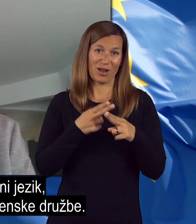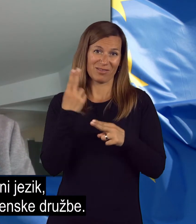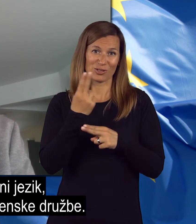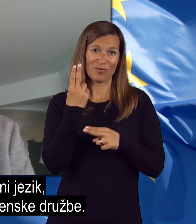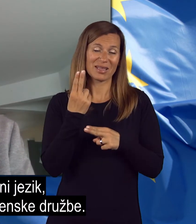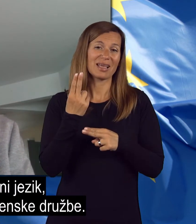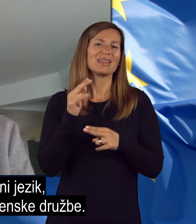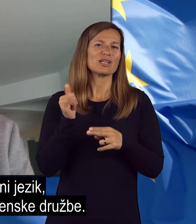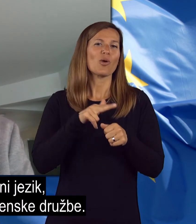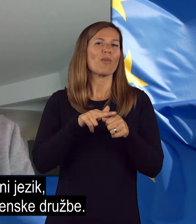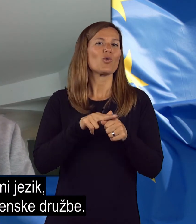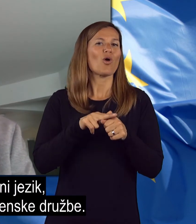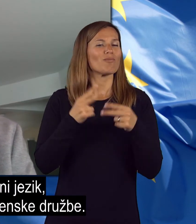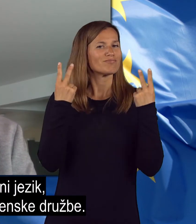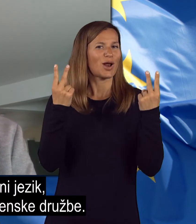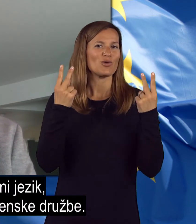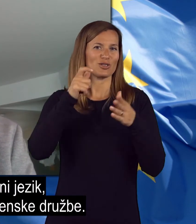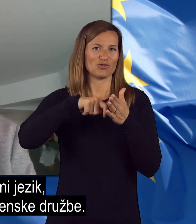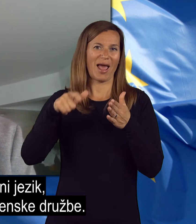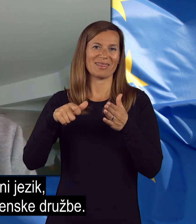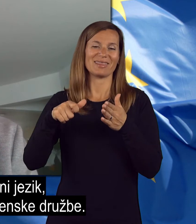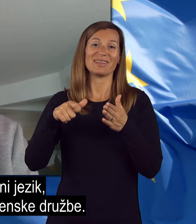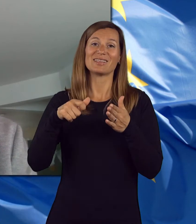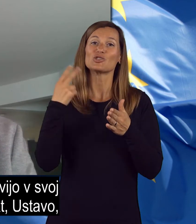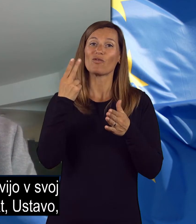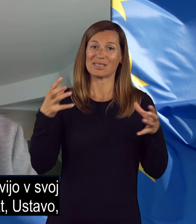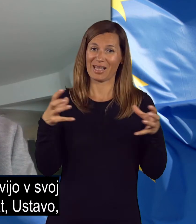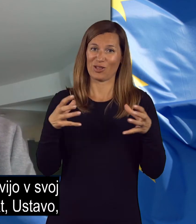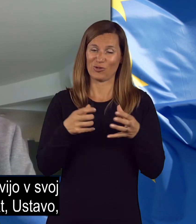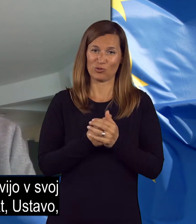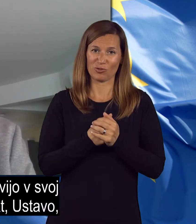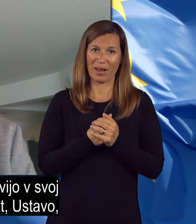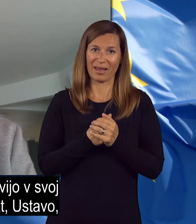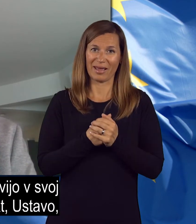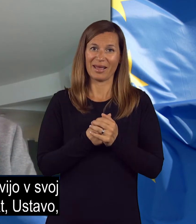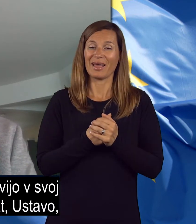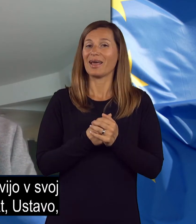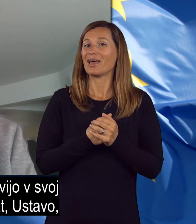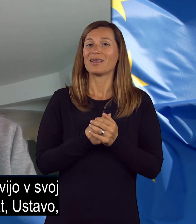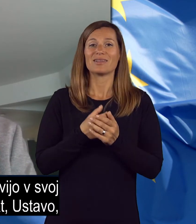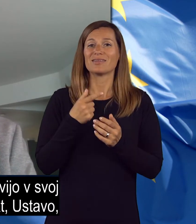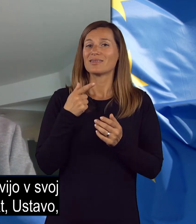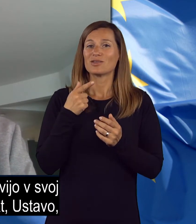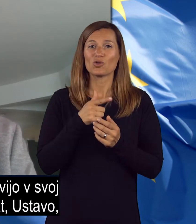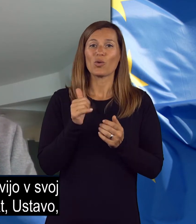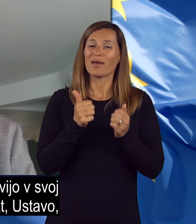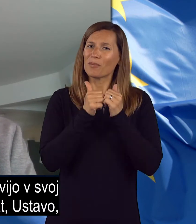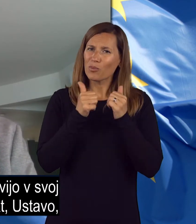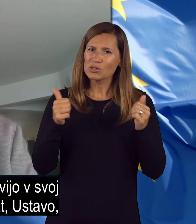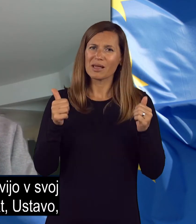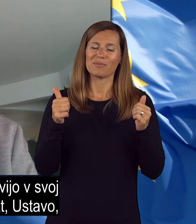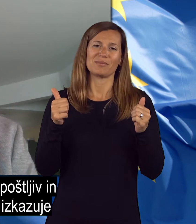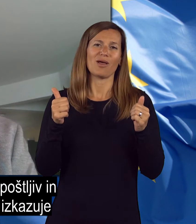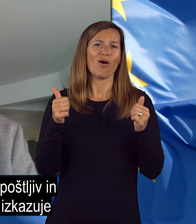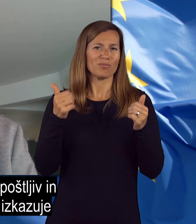full members of Slovenian society. This country is acting in a respectful and inclusive way